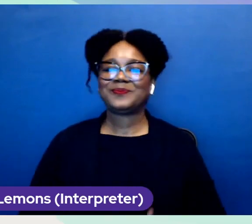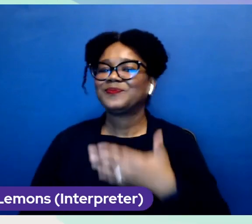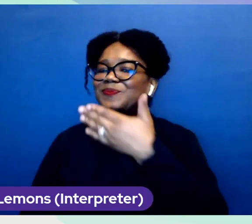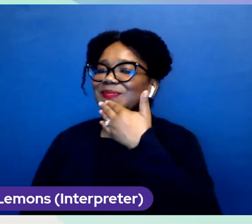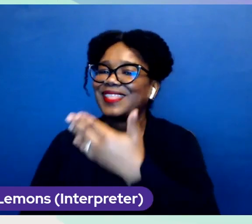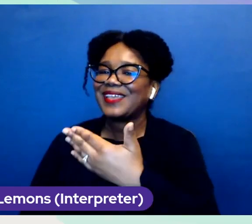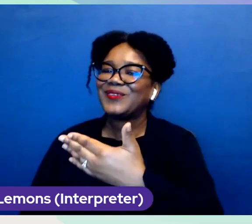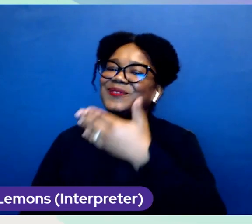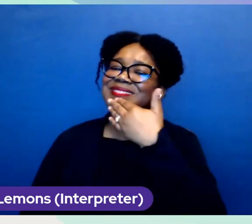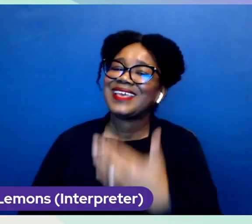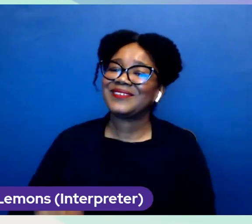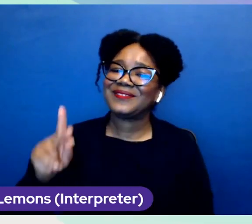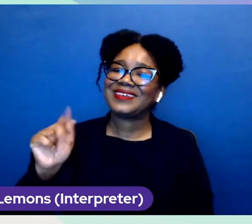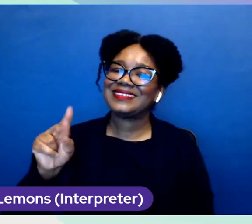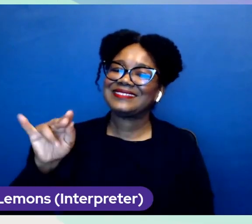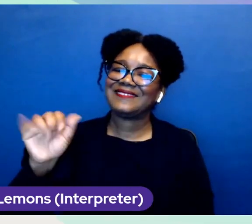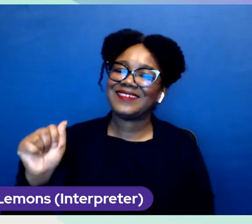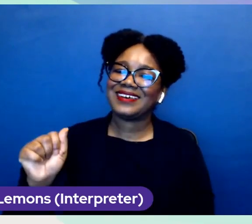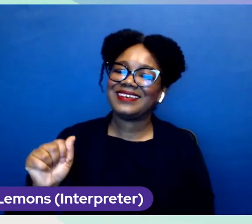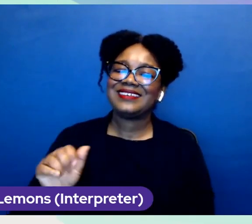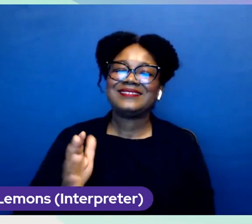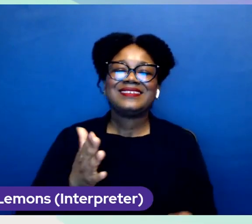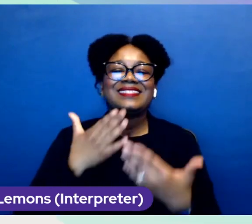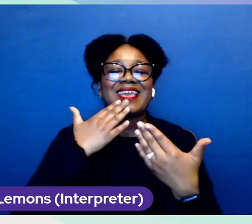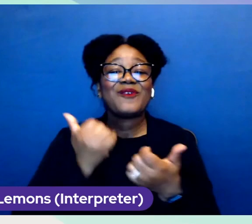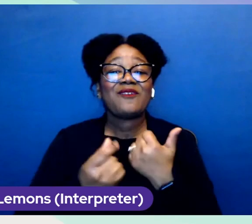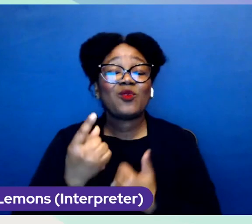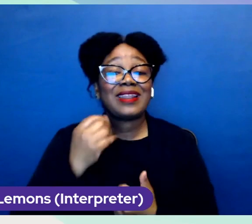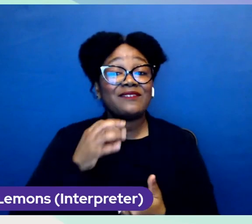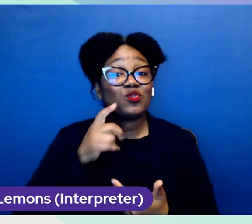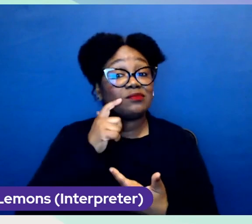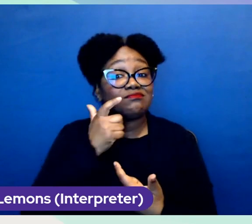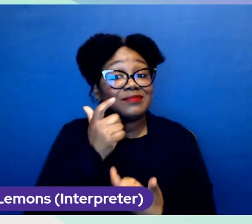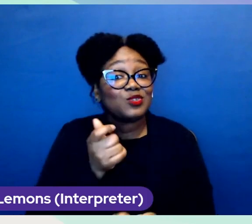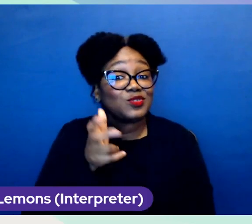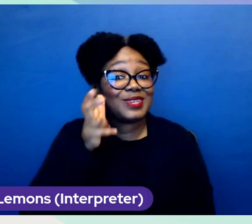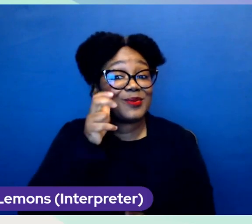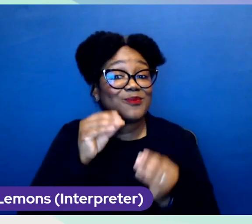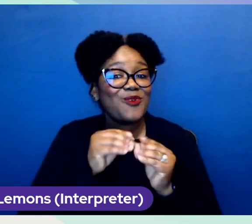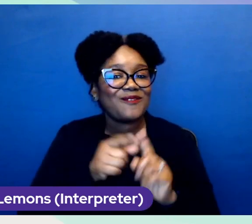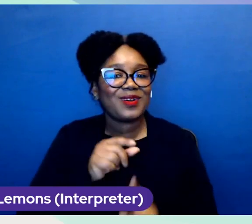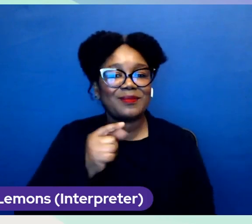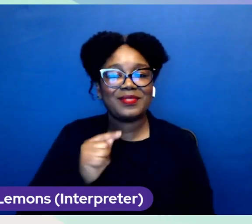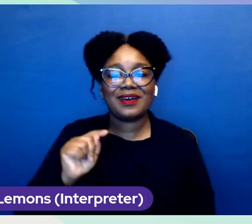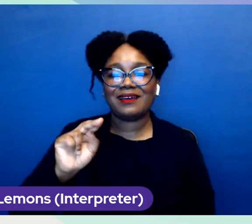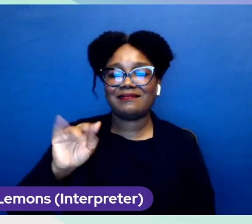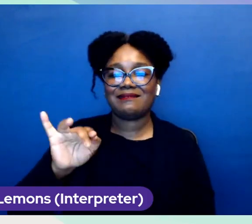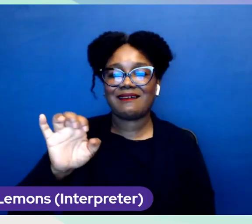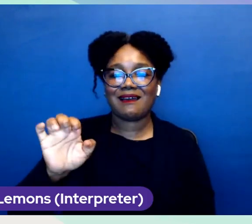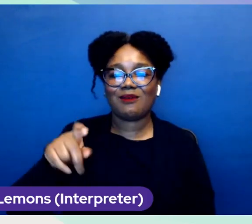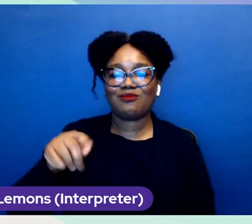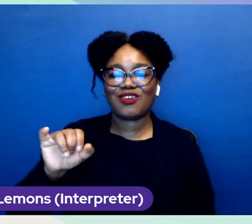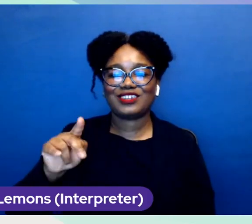in listening to the Nile Project, you can find our music on Spotify. You can find it on our website, nileproject.org. And we'll